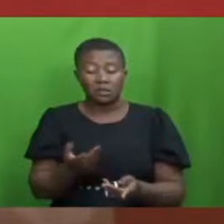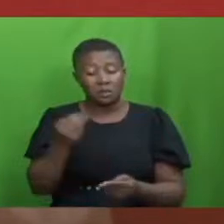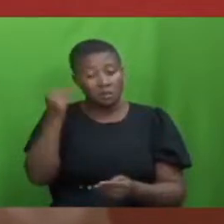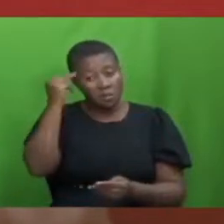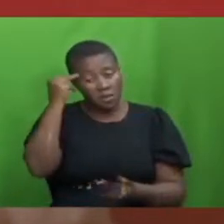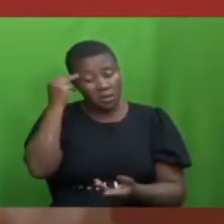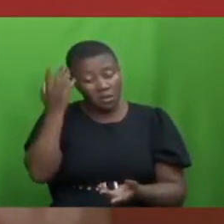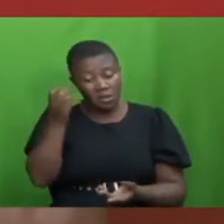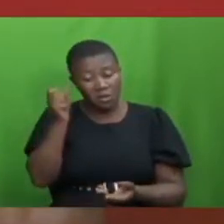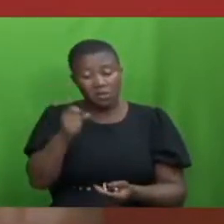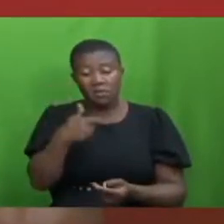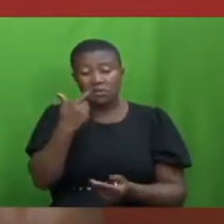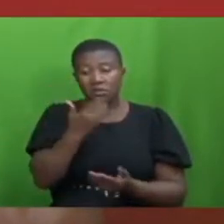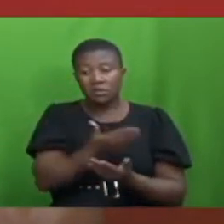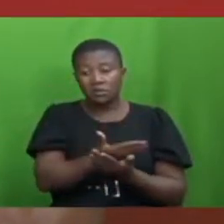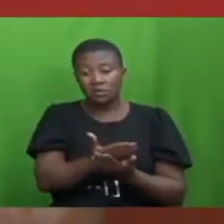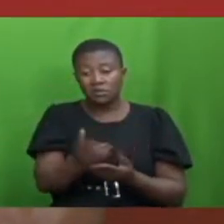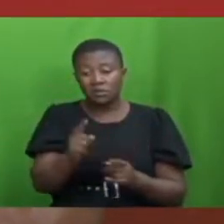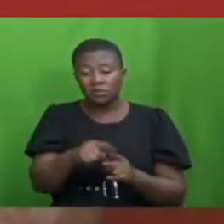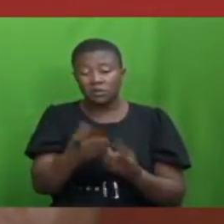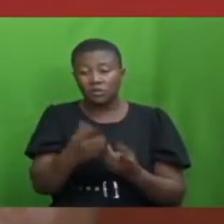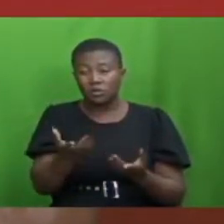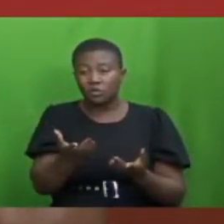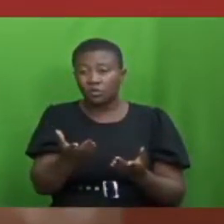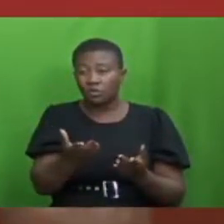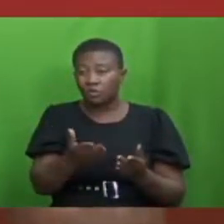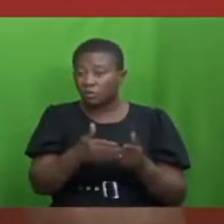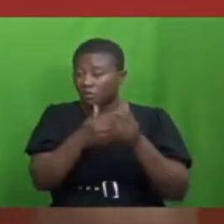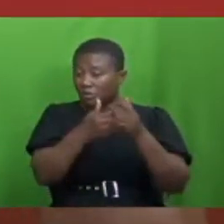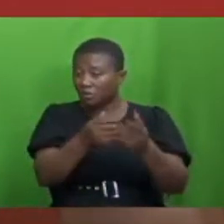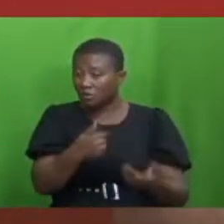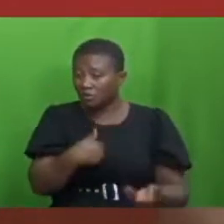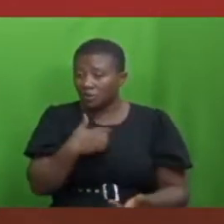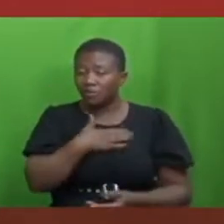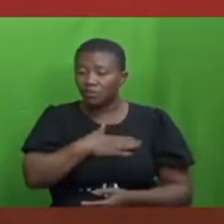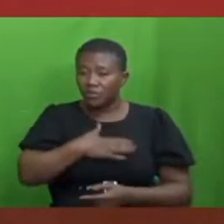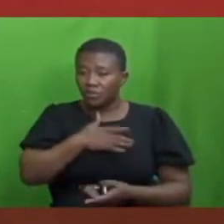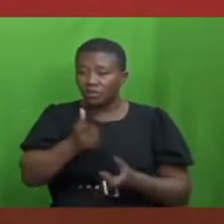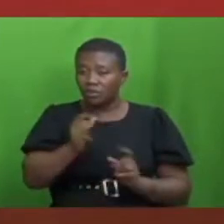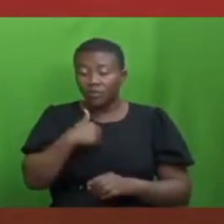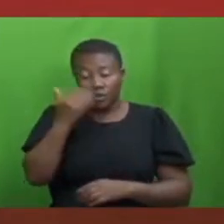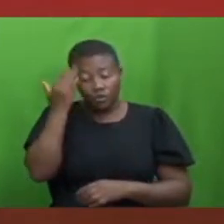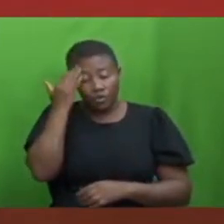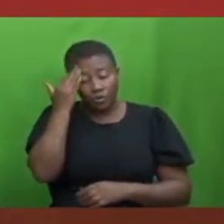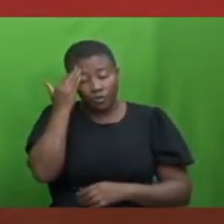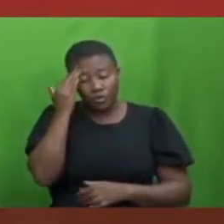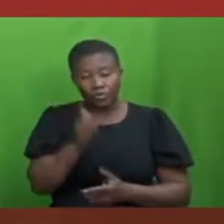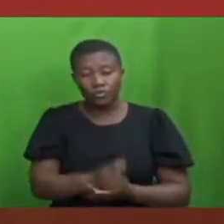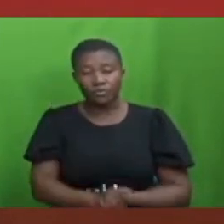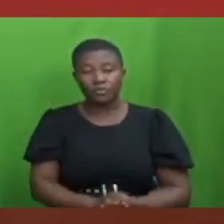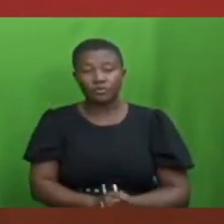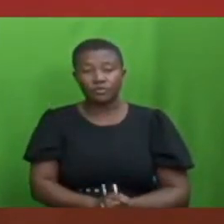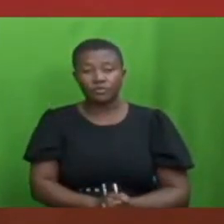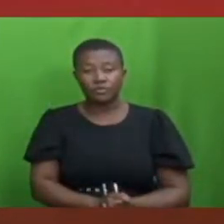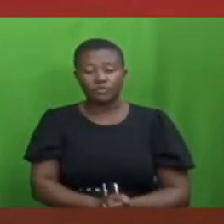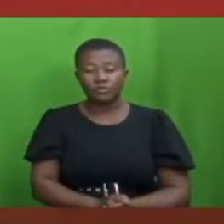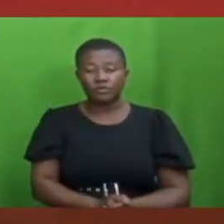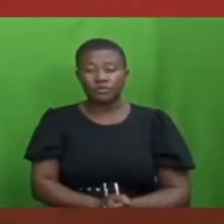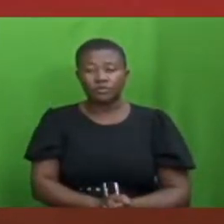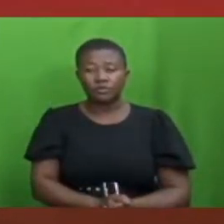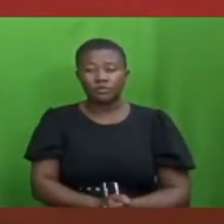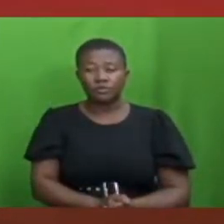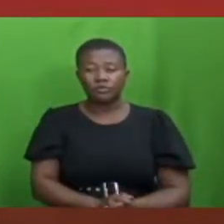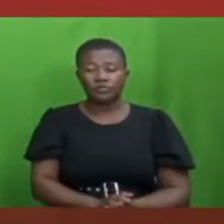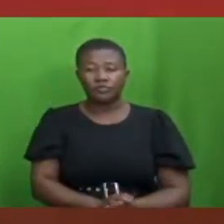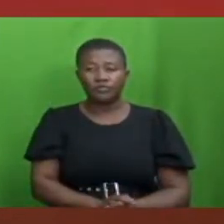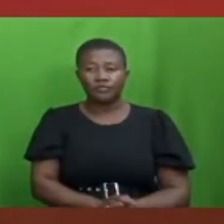If leadership are minded to say something or to guide me further, please